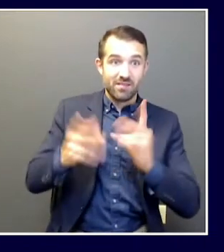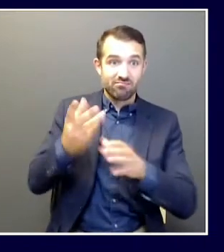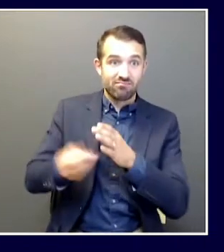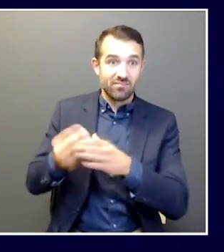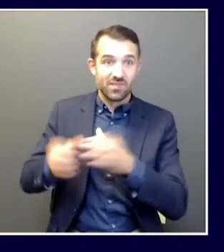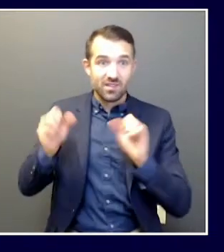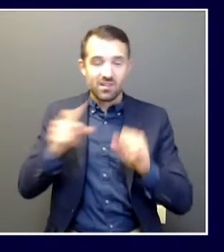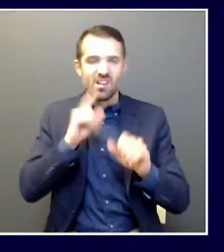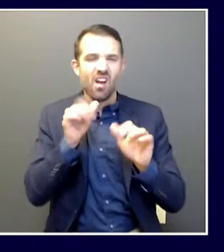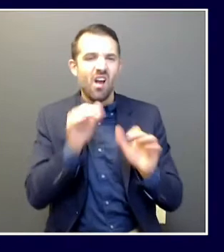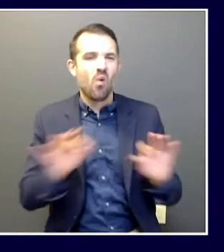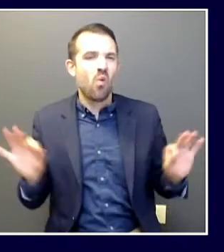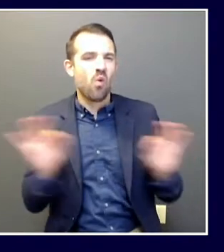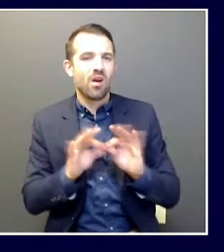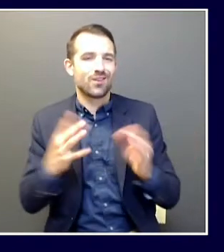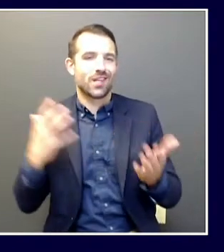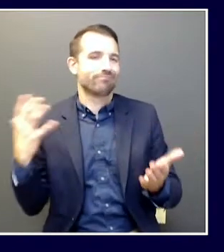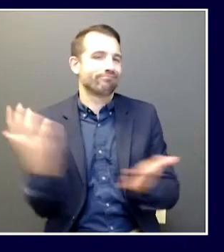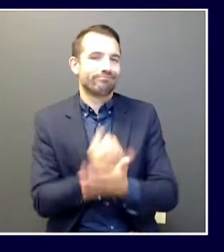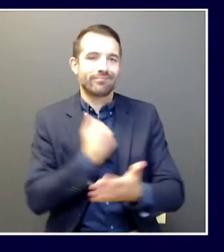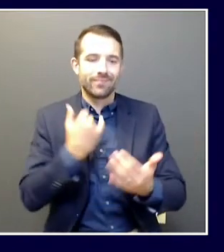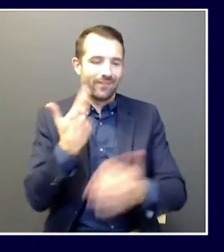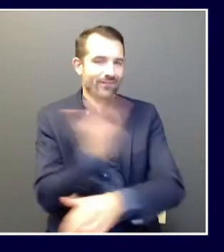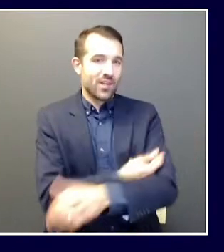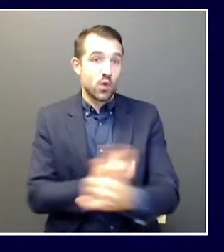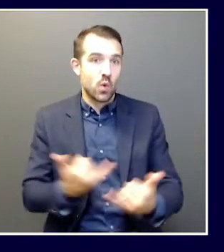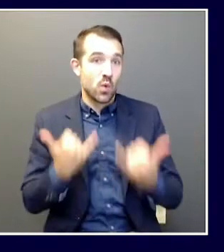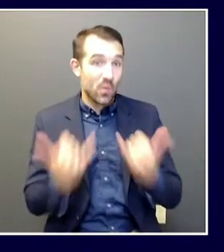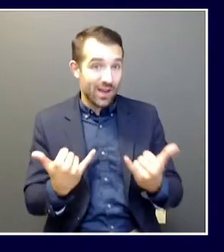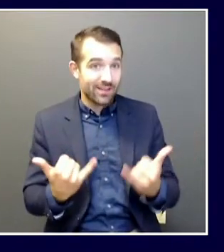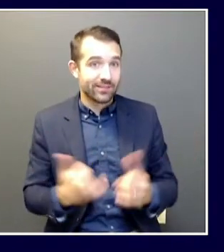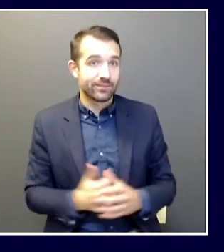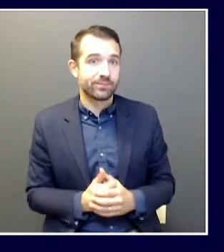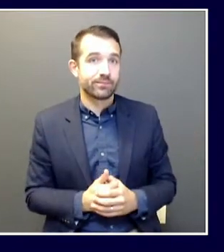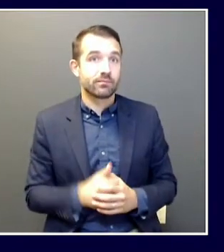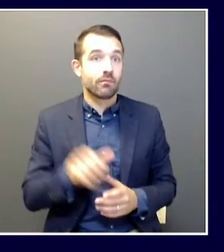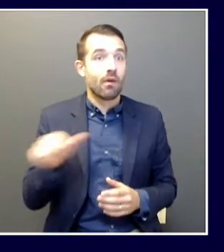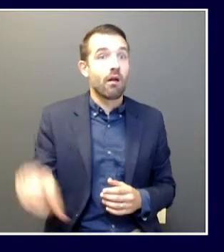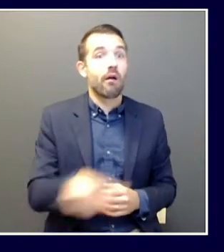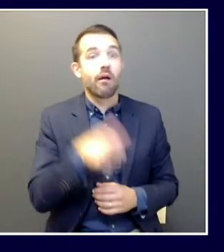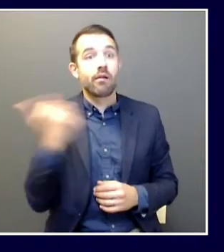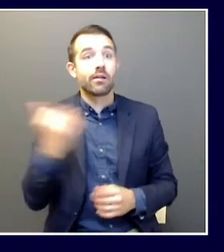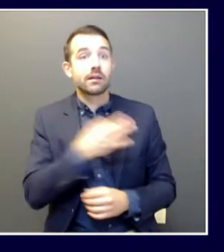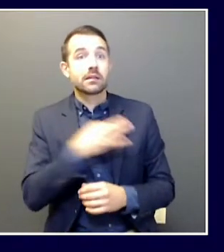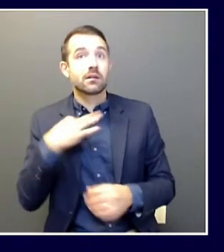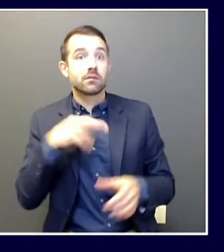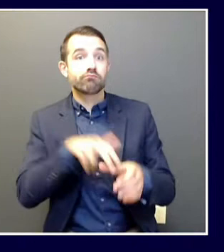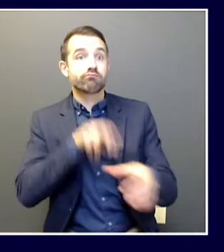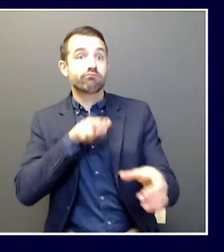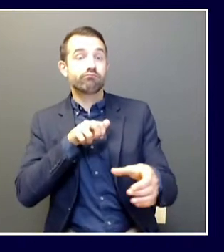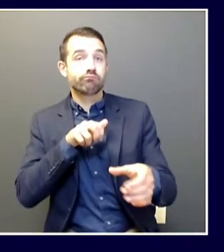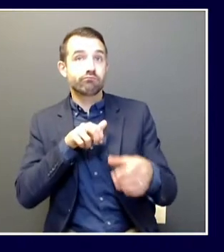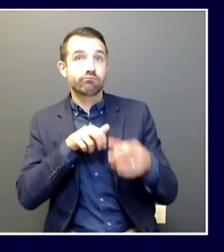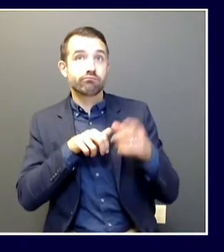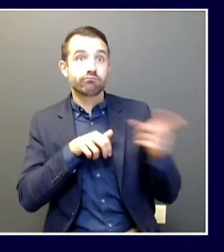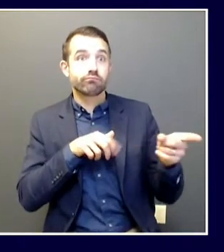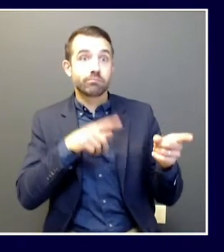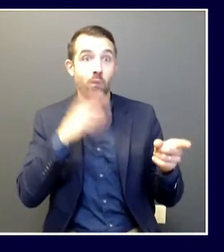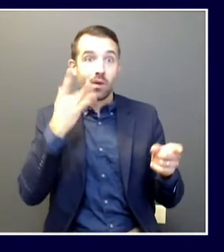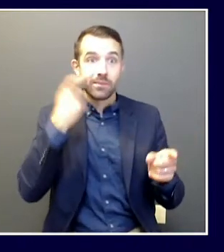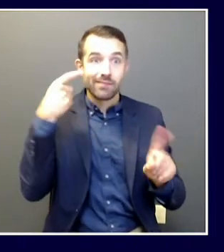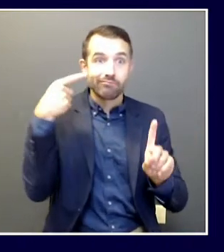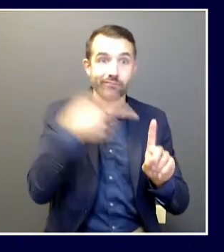leave doesn't mean that they will always be out of the healthcare system. They may find their way back, particularly if they choose to get